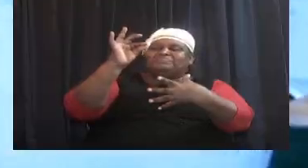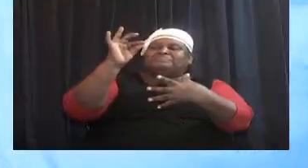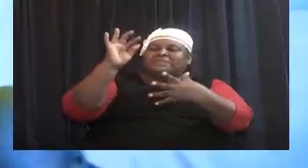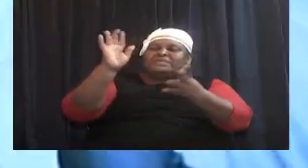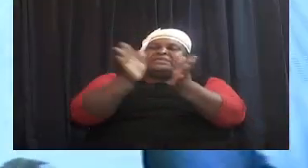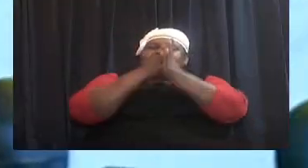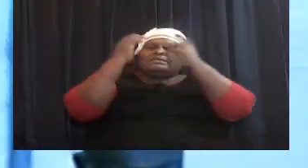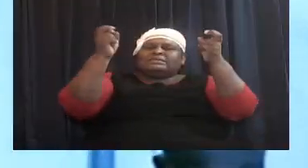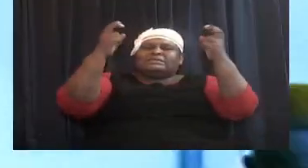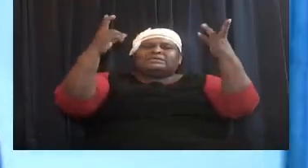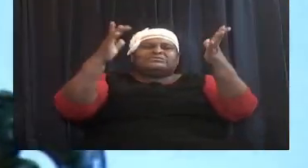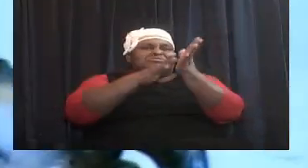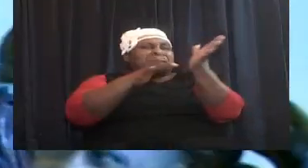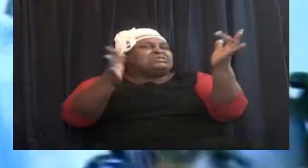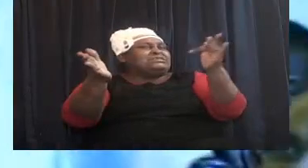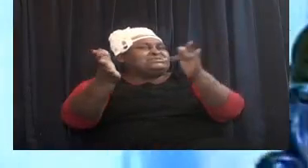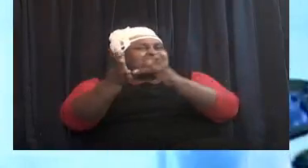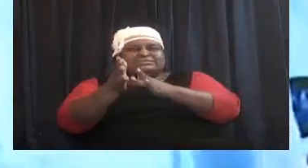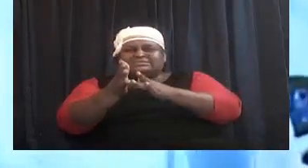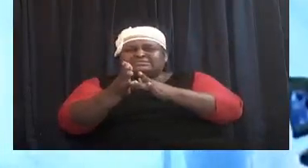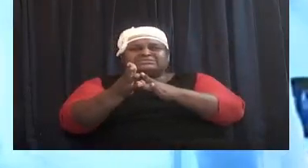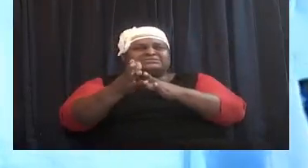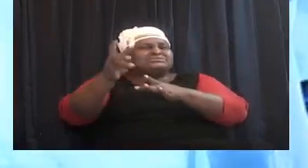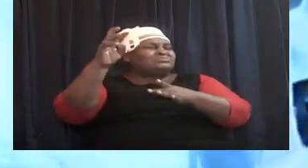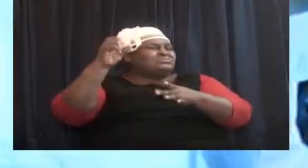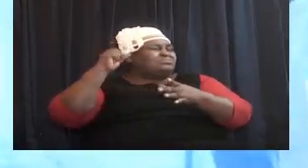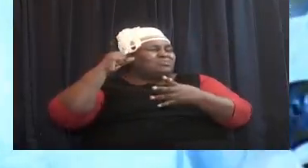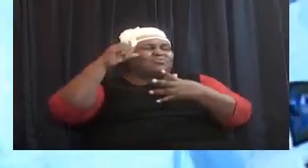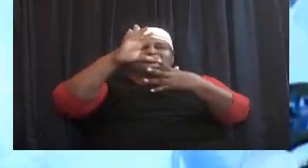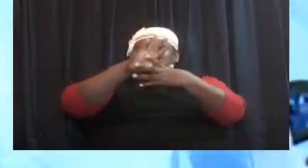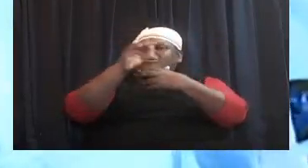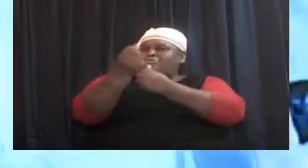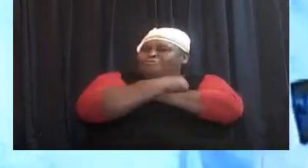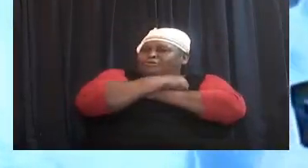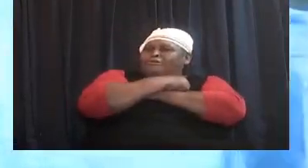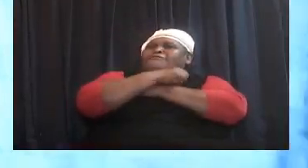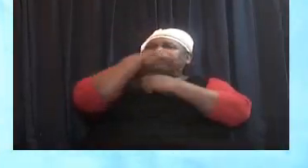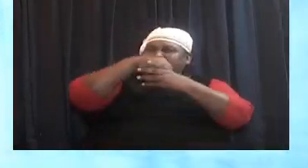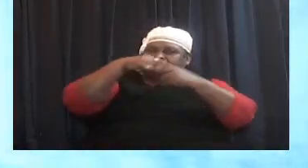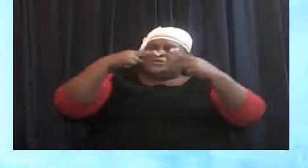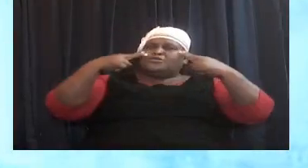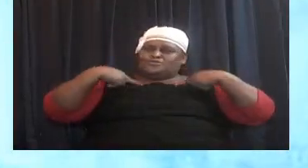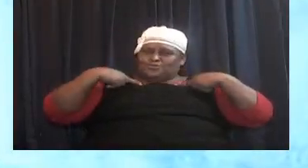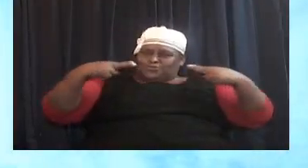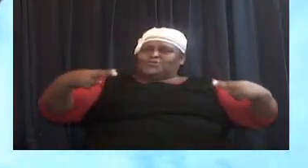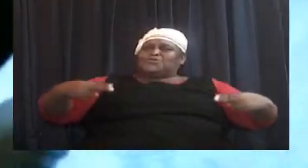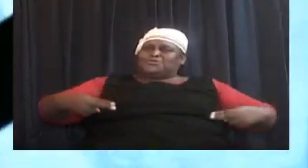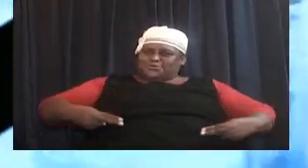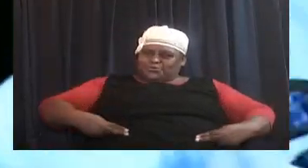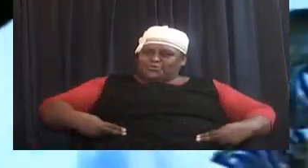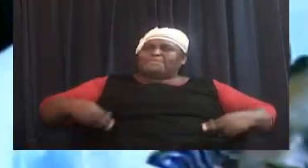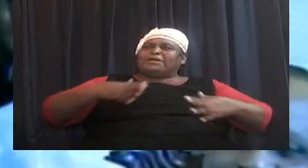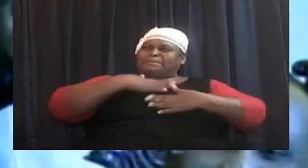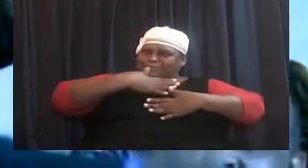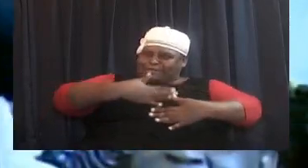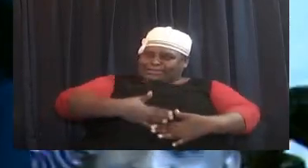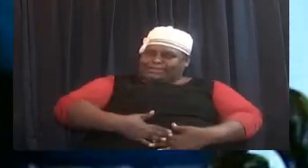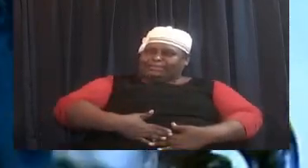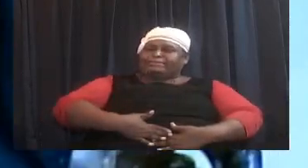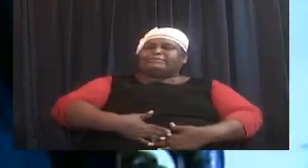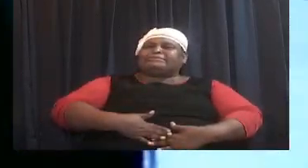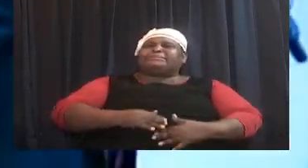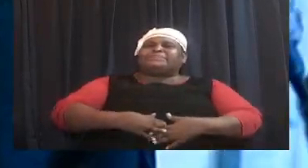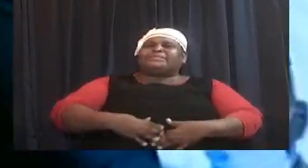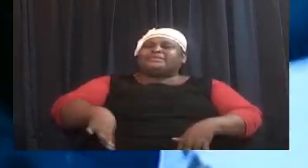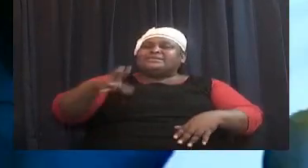Hallelujah. Jesus was love in human form. When he walked